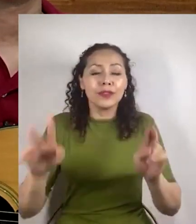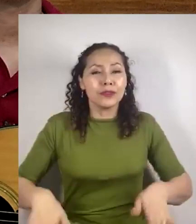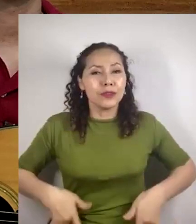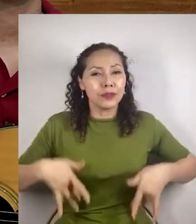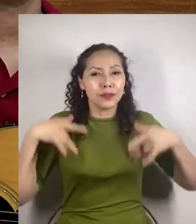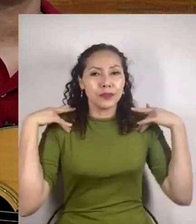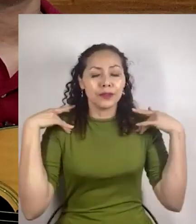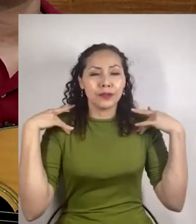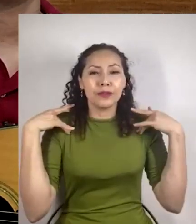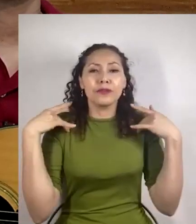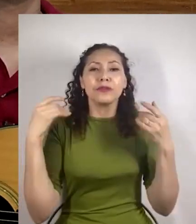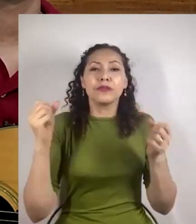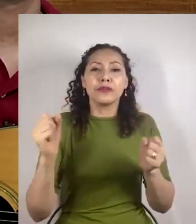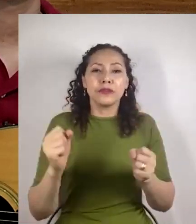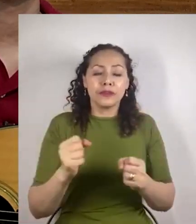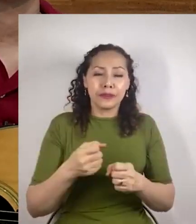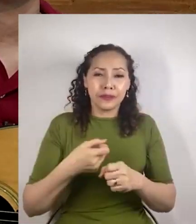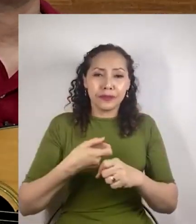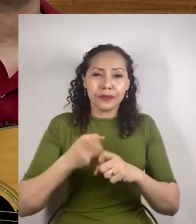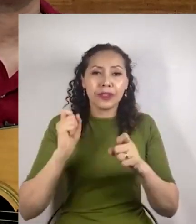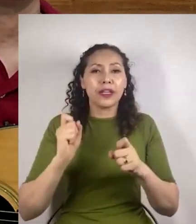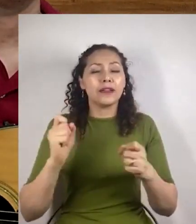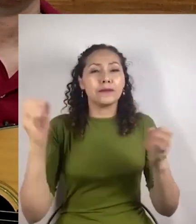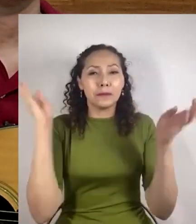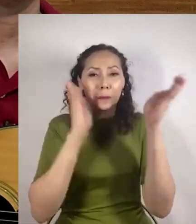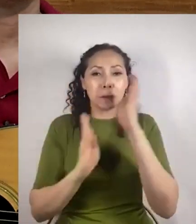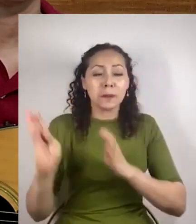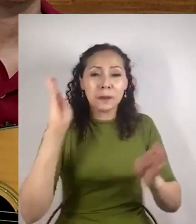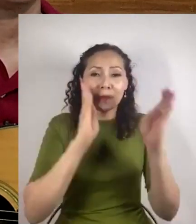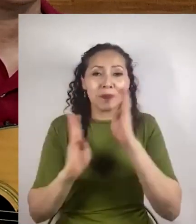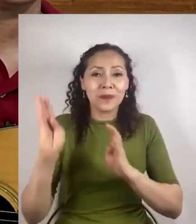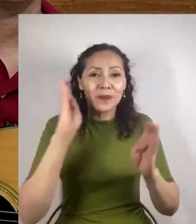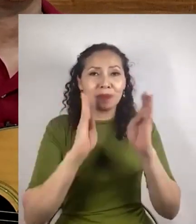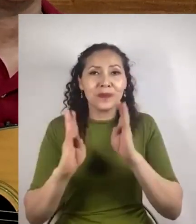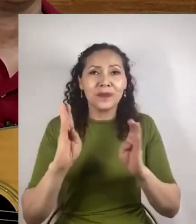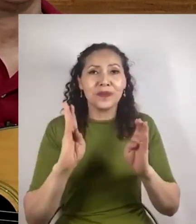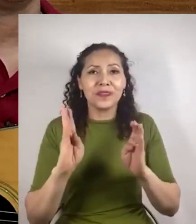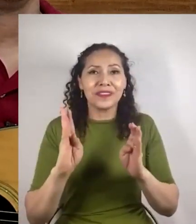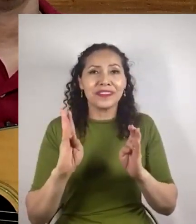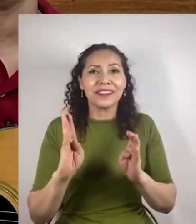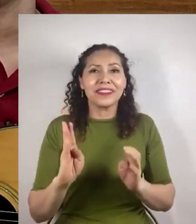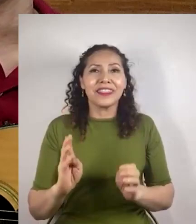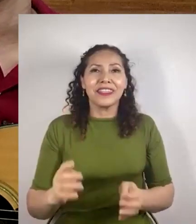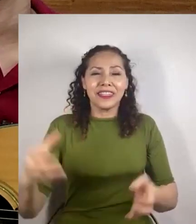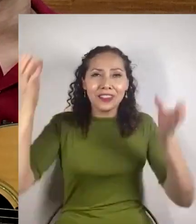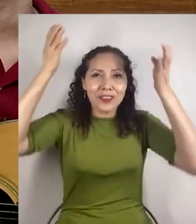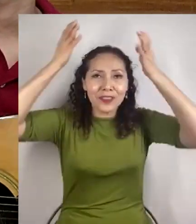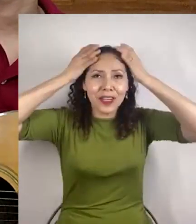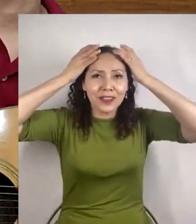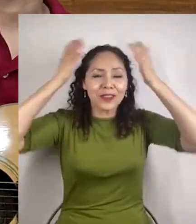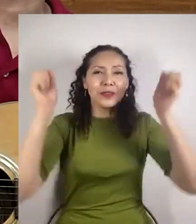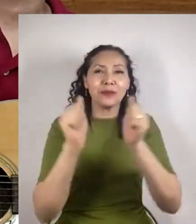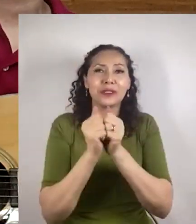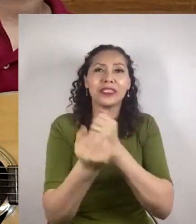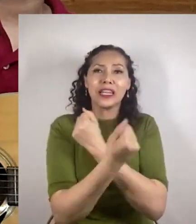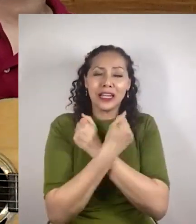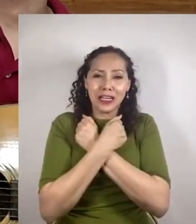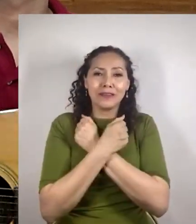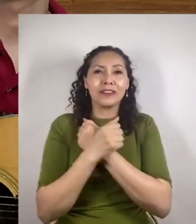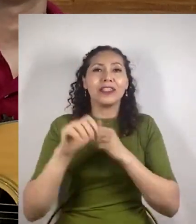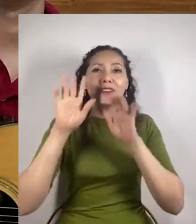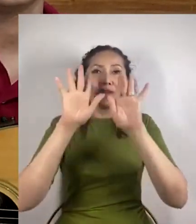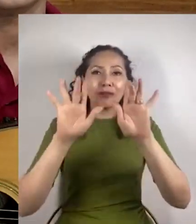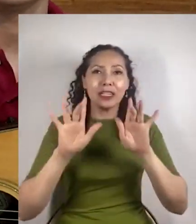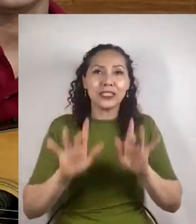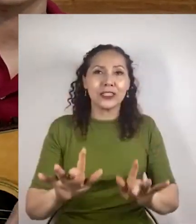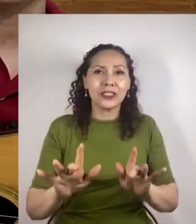satisfies your mouth with good things, so that your youth is renewed like the eagles. May we bow our